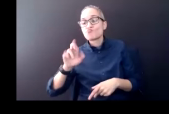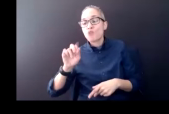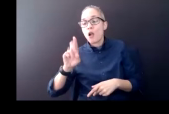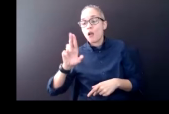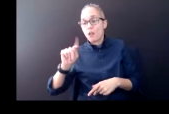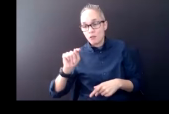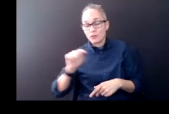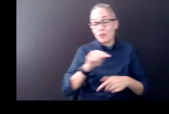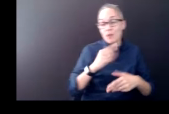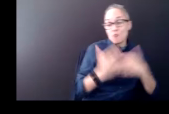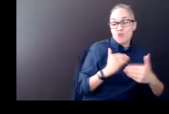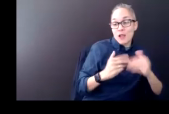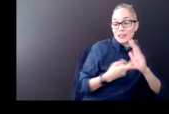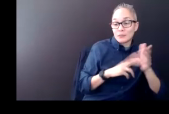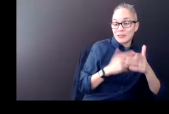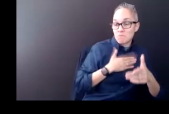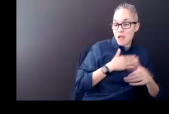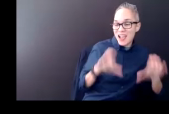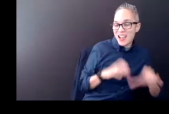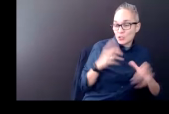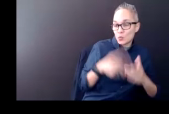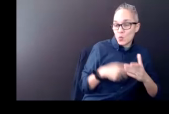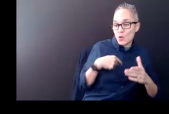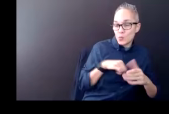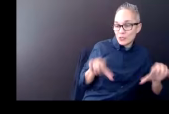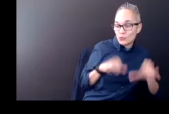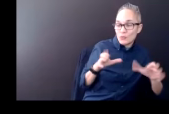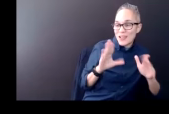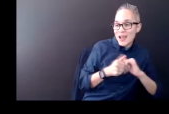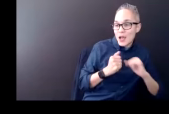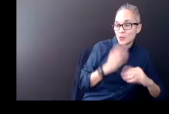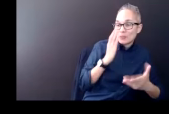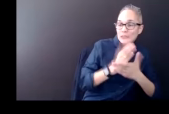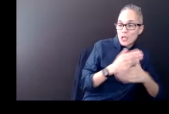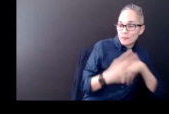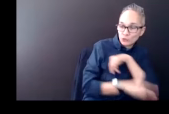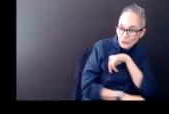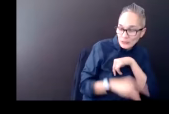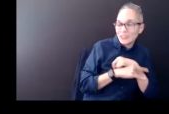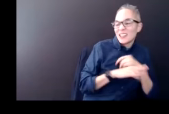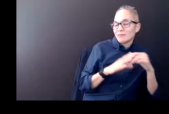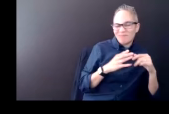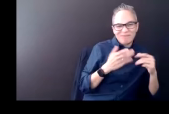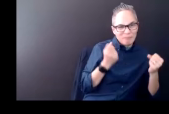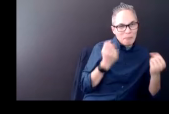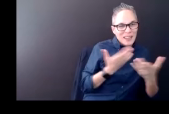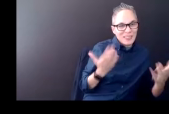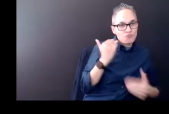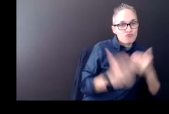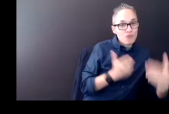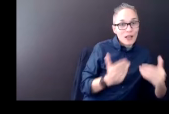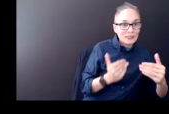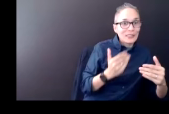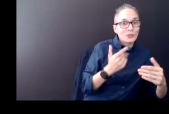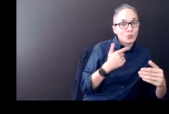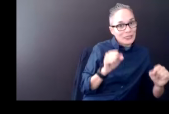actions that we take, right? Like when Brianna was talking about how do we stop cheating? How do we do all these things? There's a lot of different process that we can